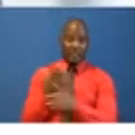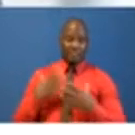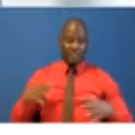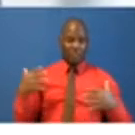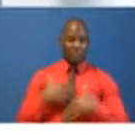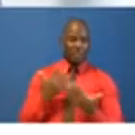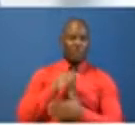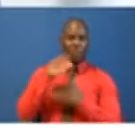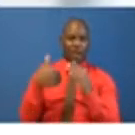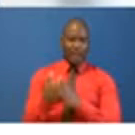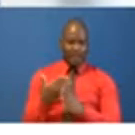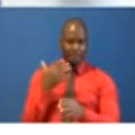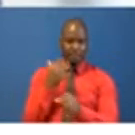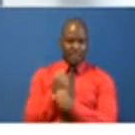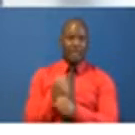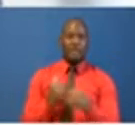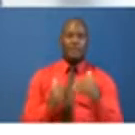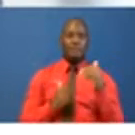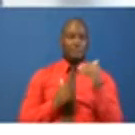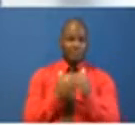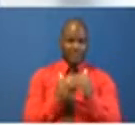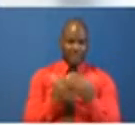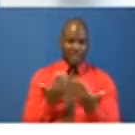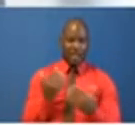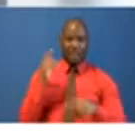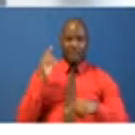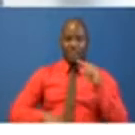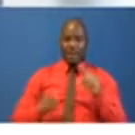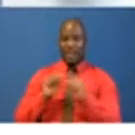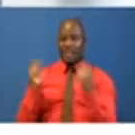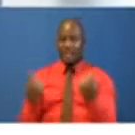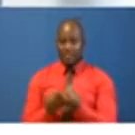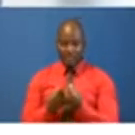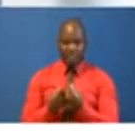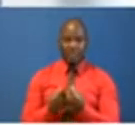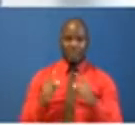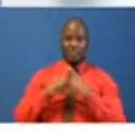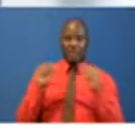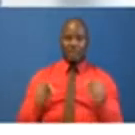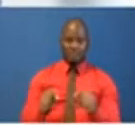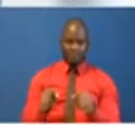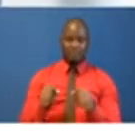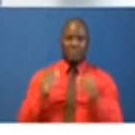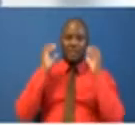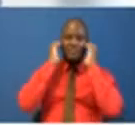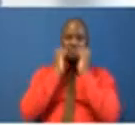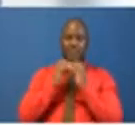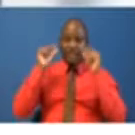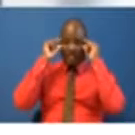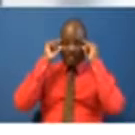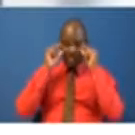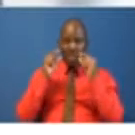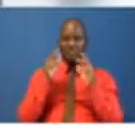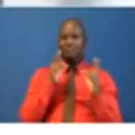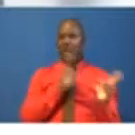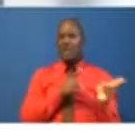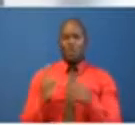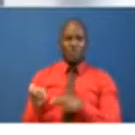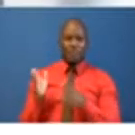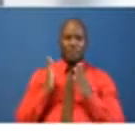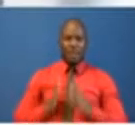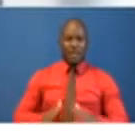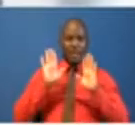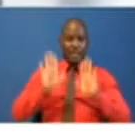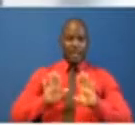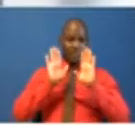country that are making a big impact regardless of their tribe i mean let's mention with acquire for example with his unusual sort of